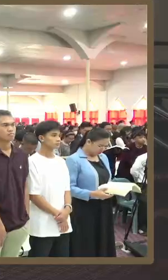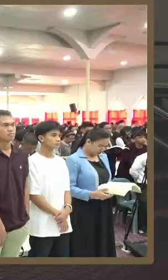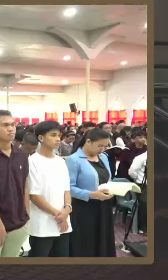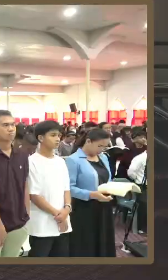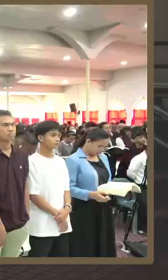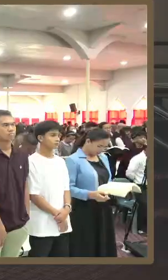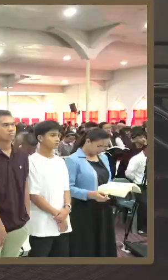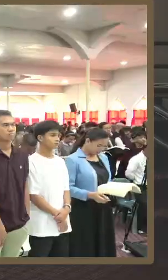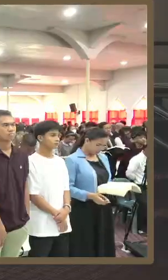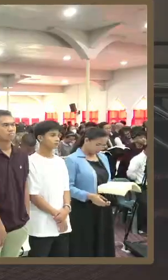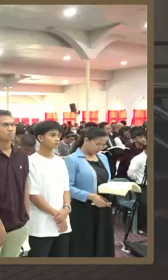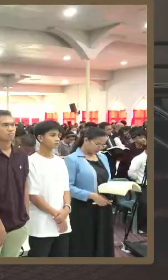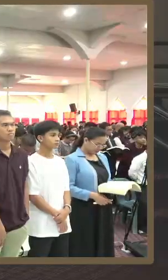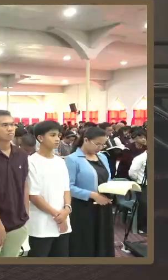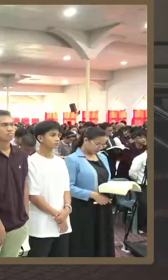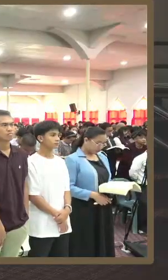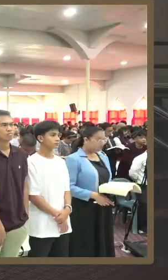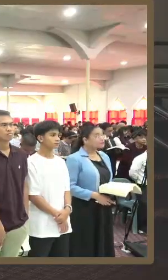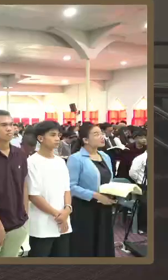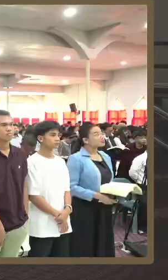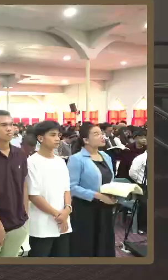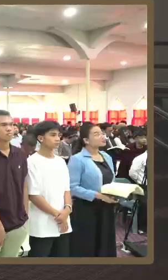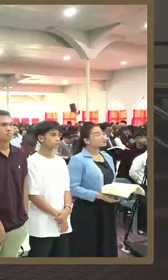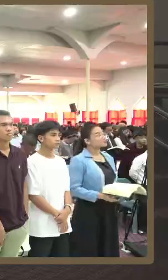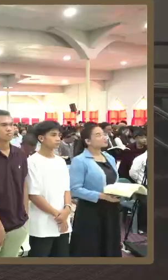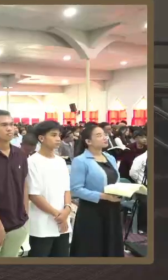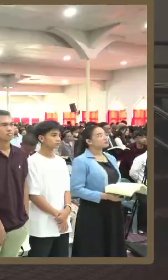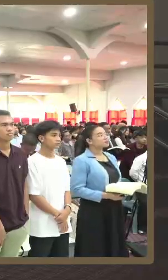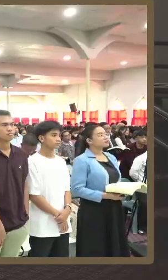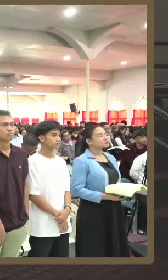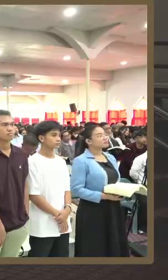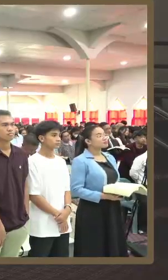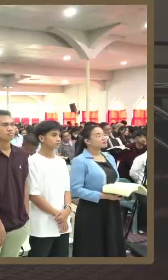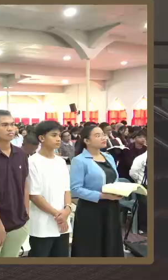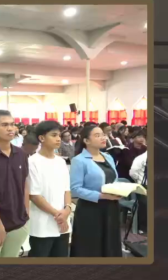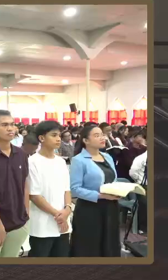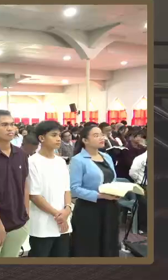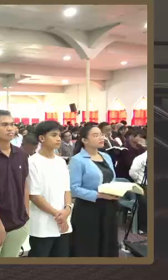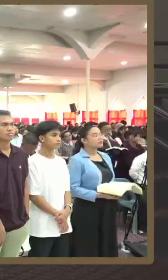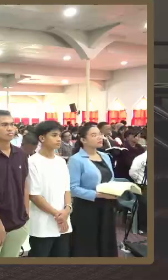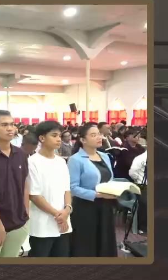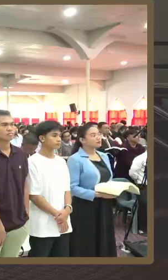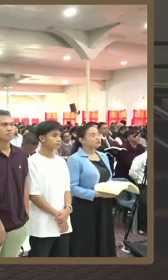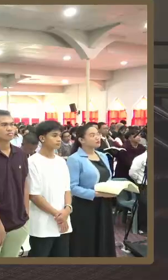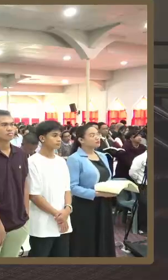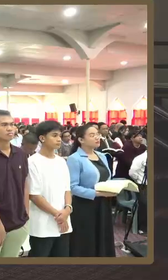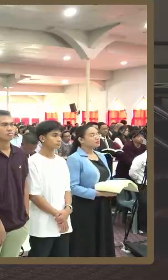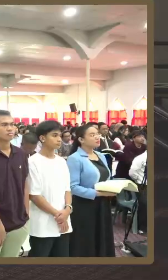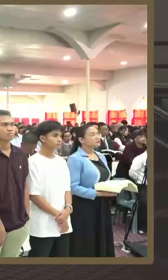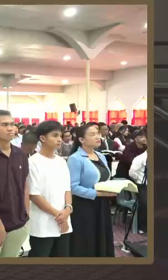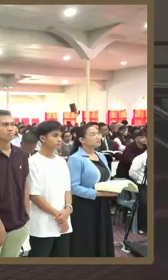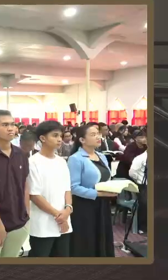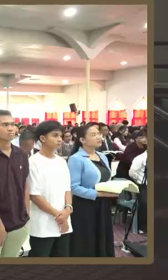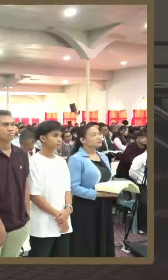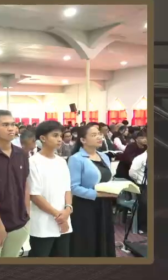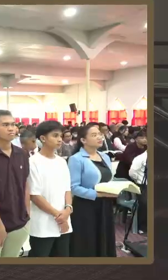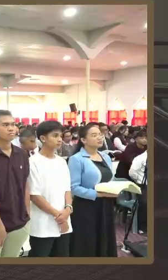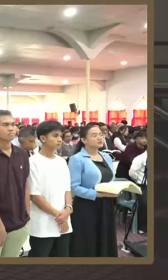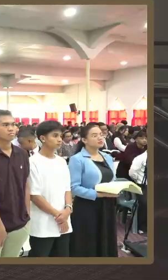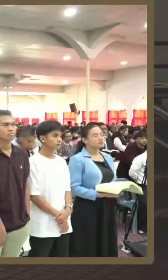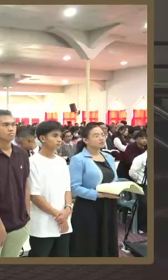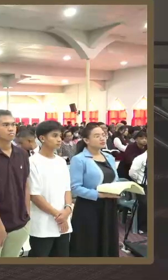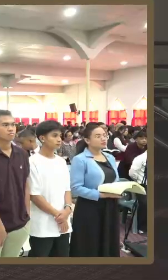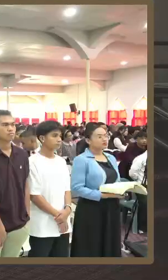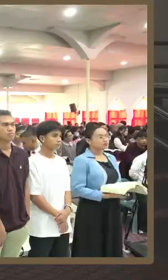verse number 28. And later on after this, we will open to another passage of scriptures in the book